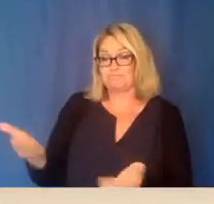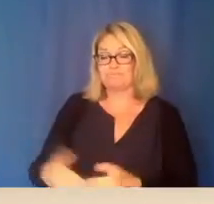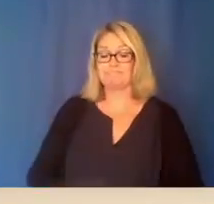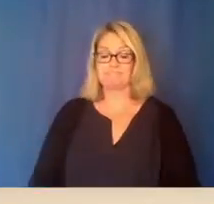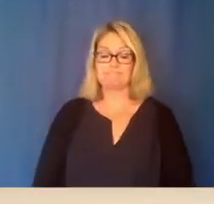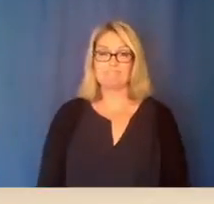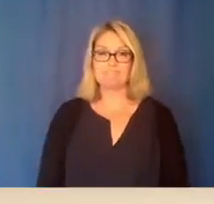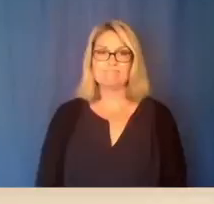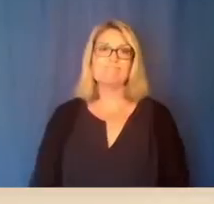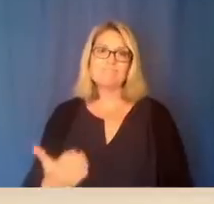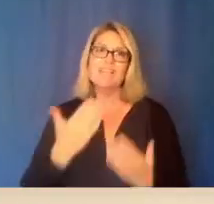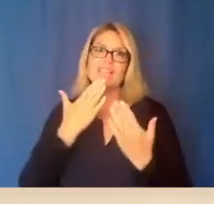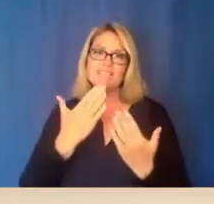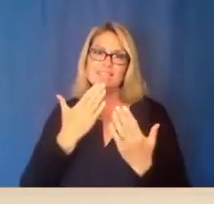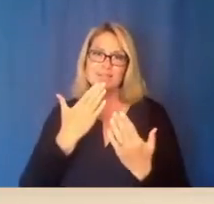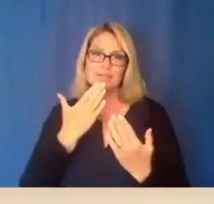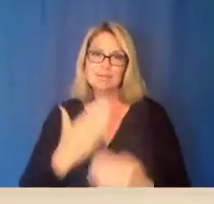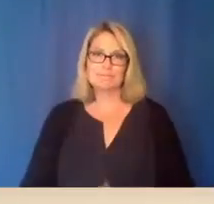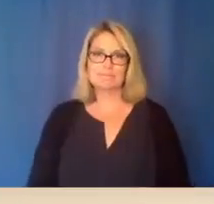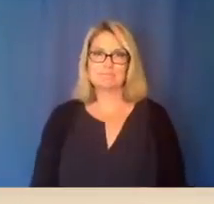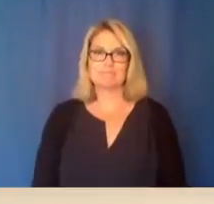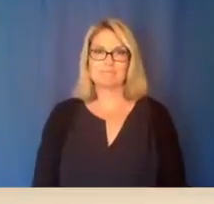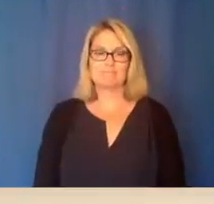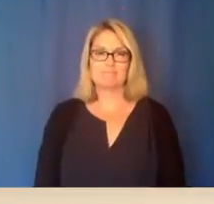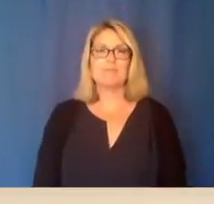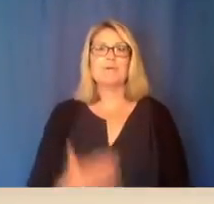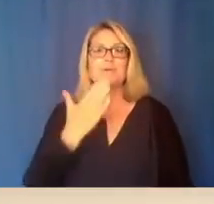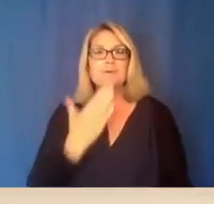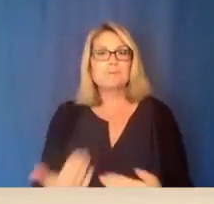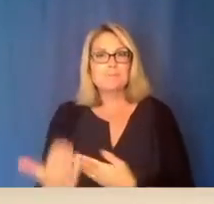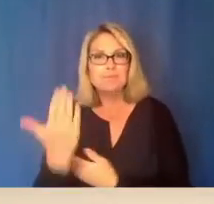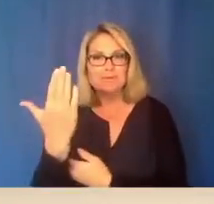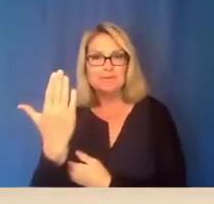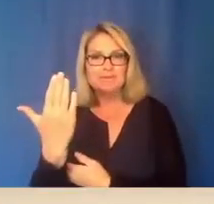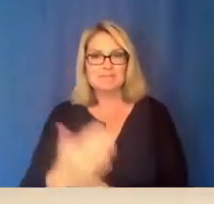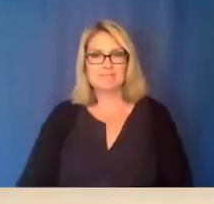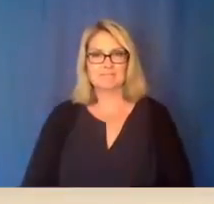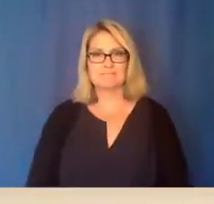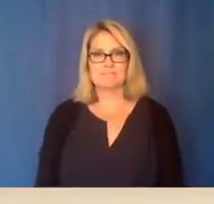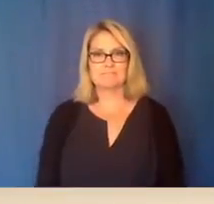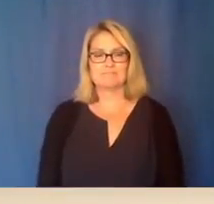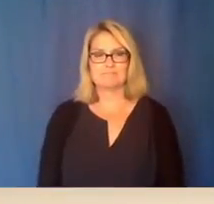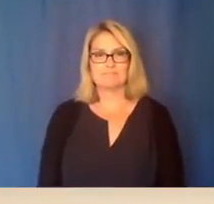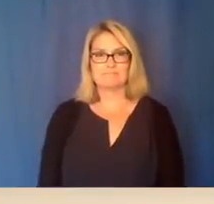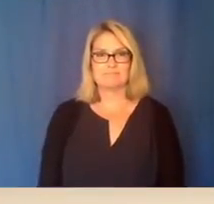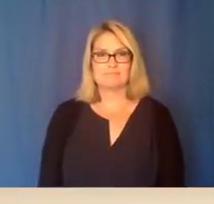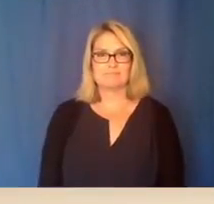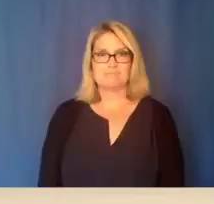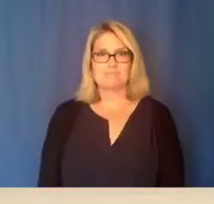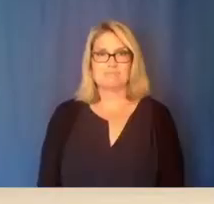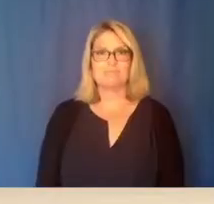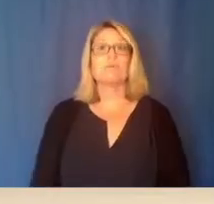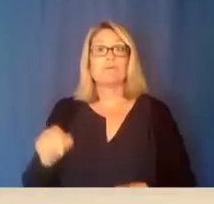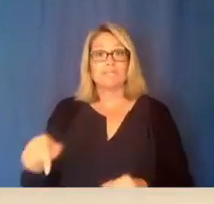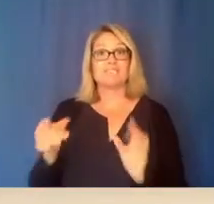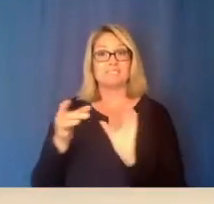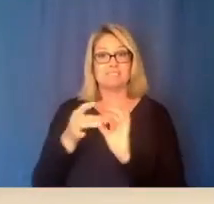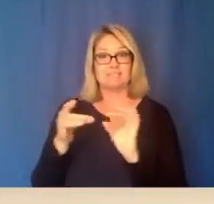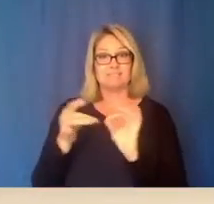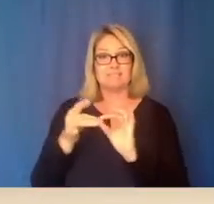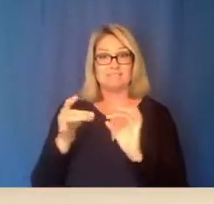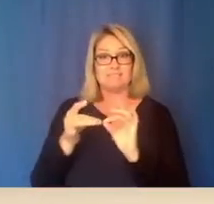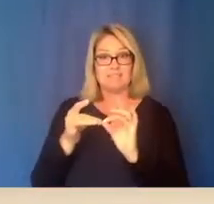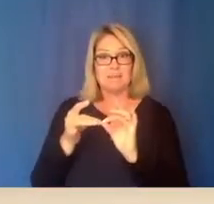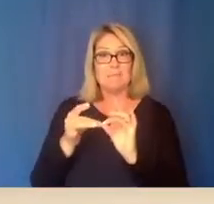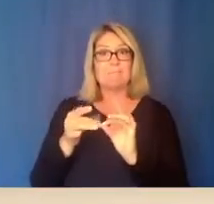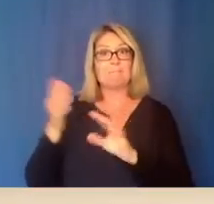Thank you, Premier. Good morning, everyone. I think each of these briefings more recently have been